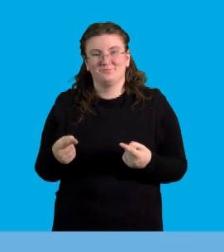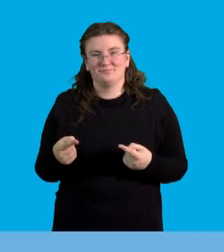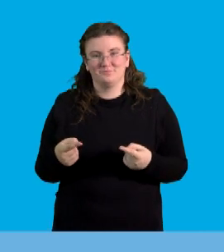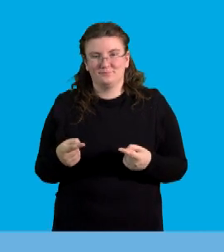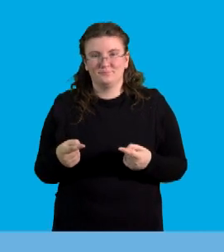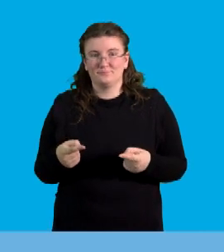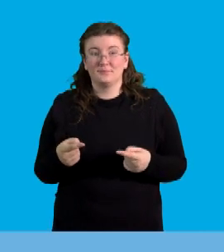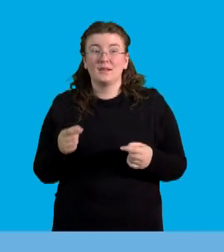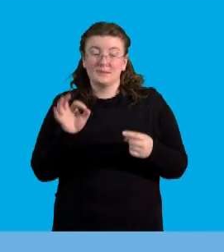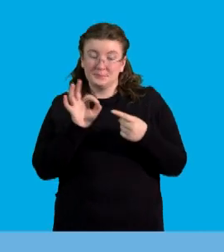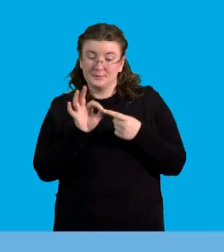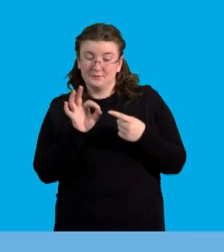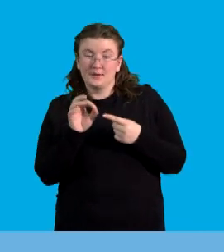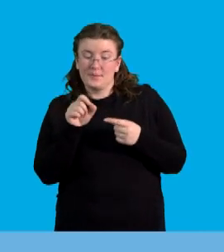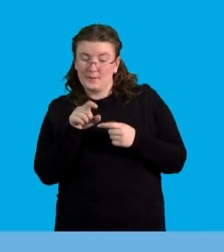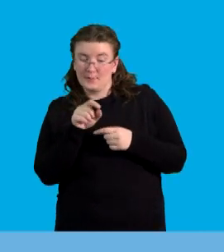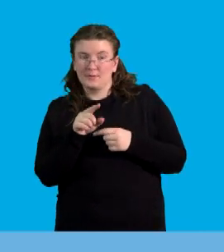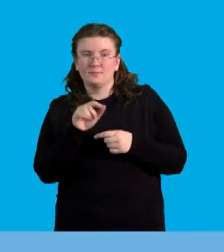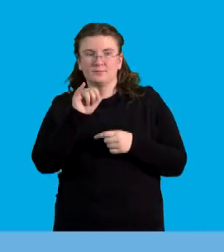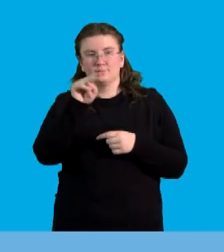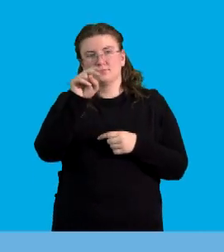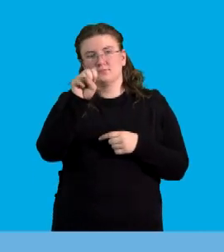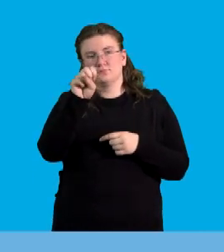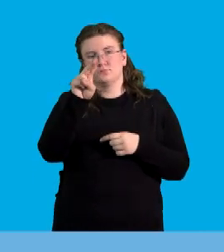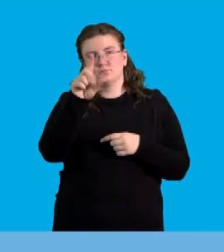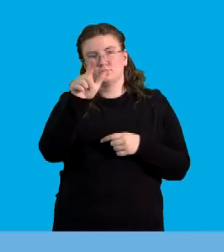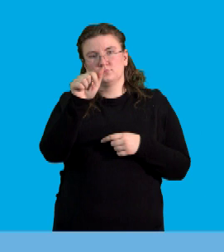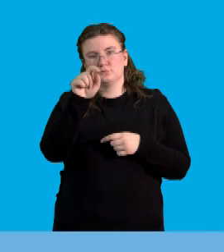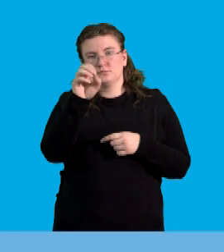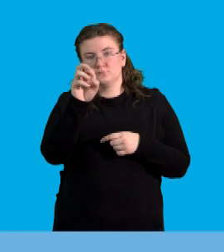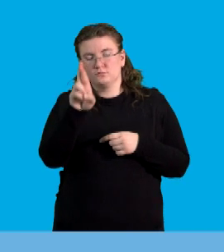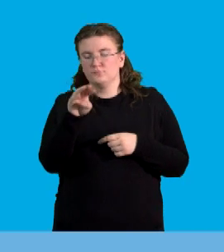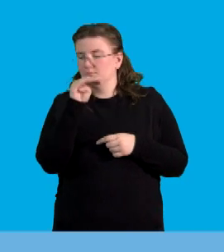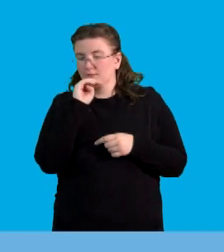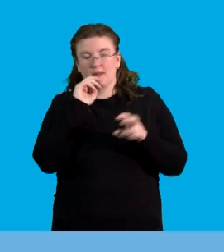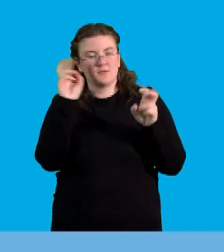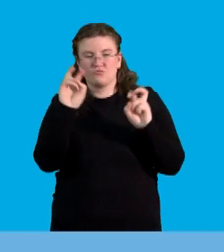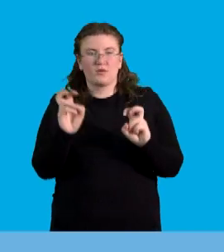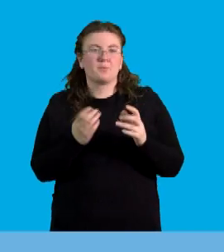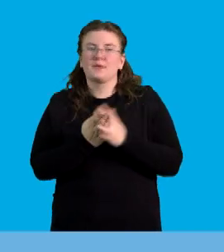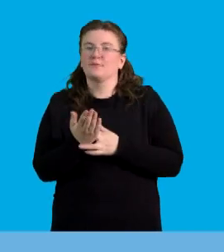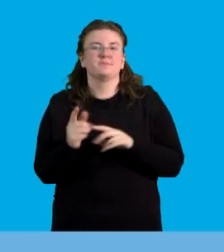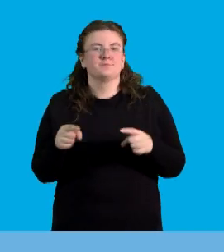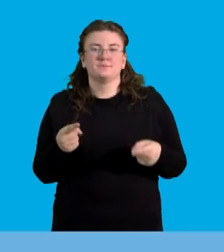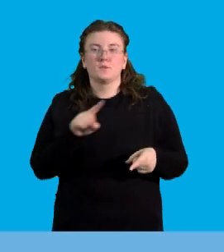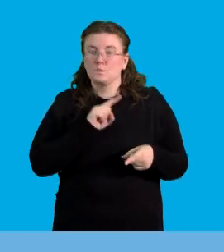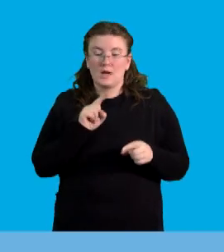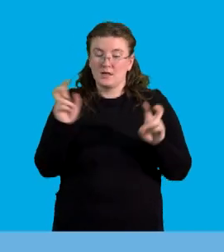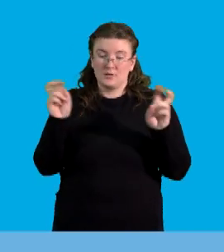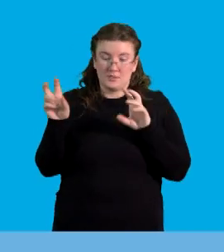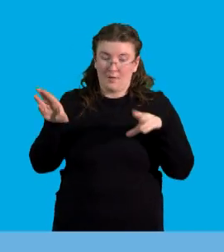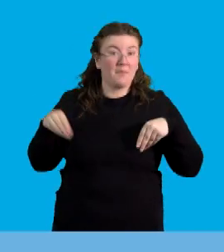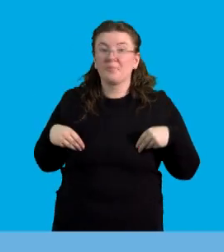this particular substance or this particular material doesn't allow any electric current to flow through it because it